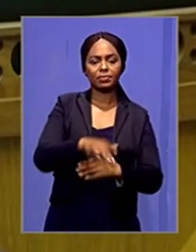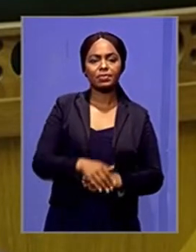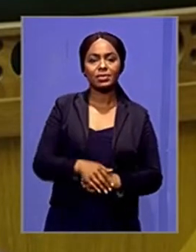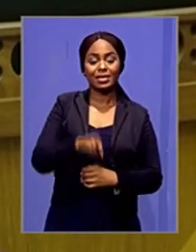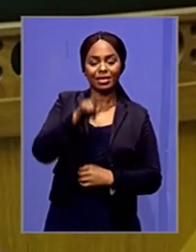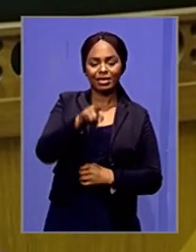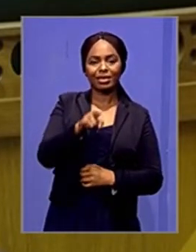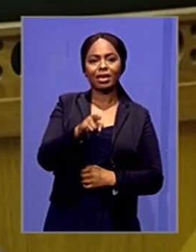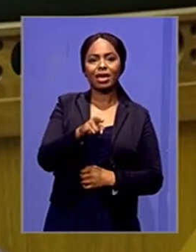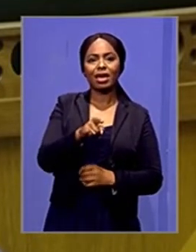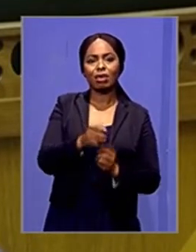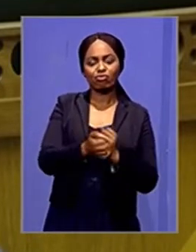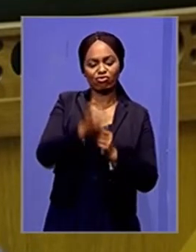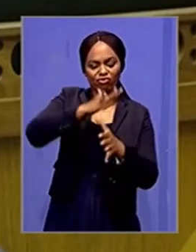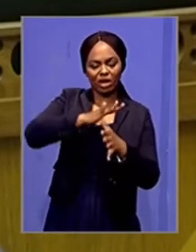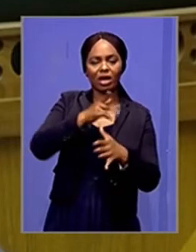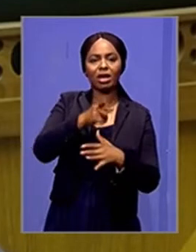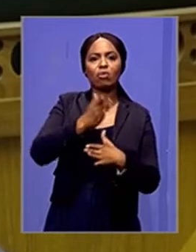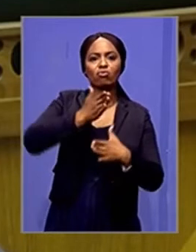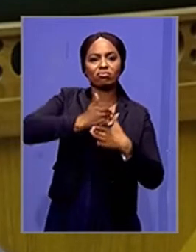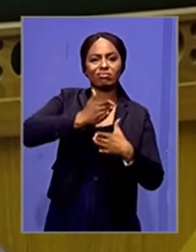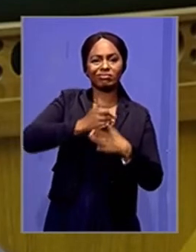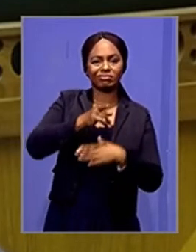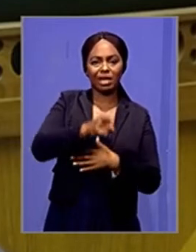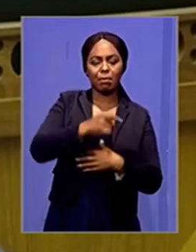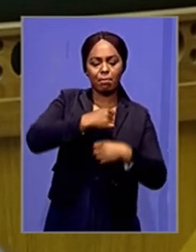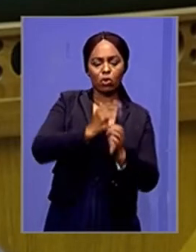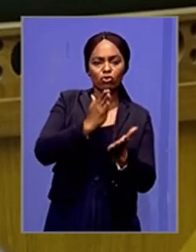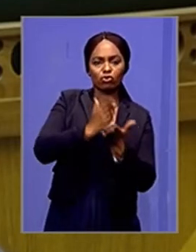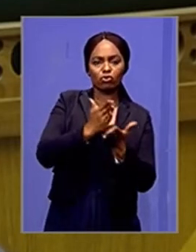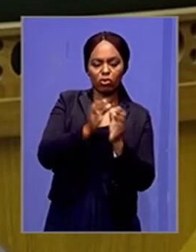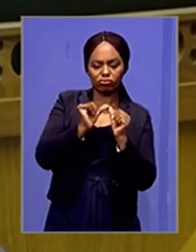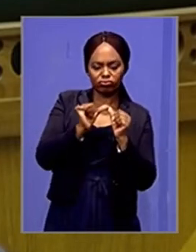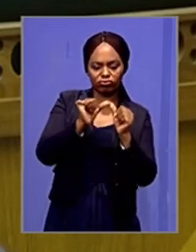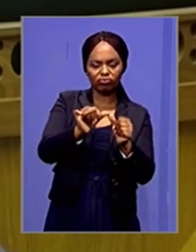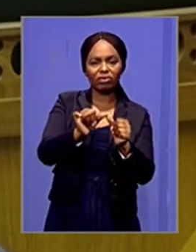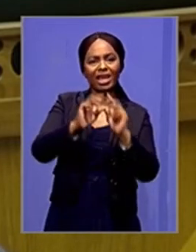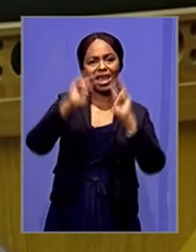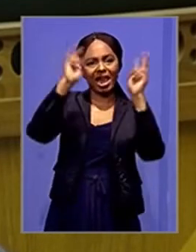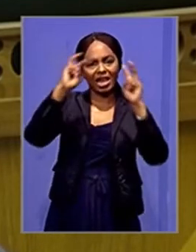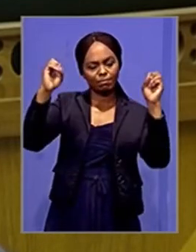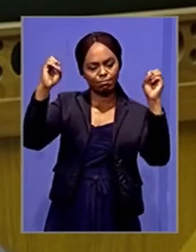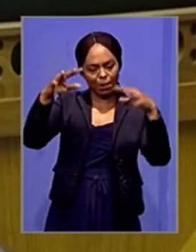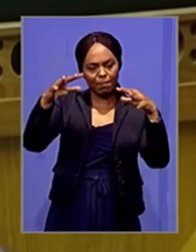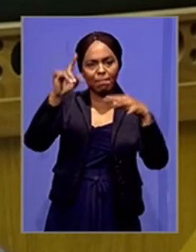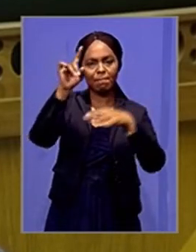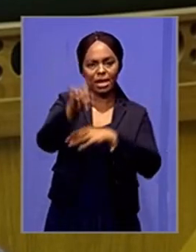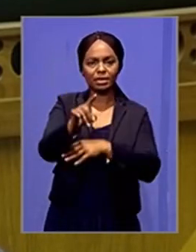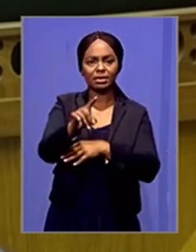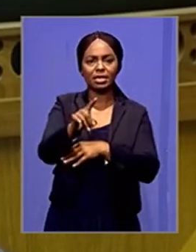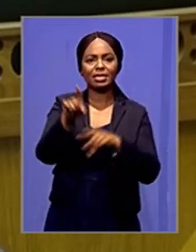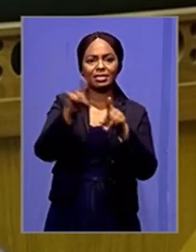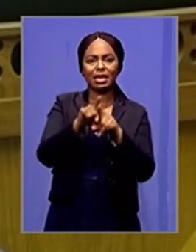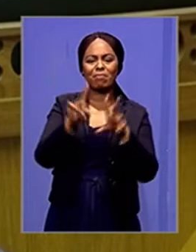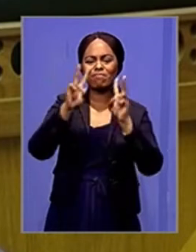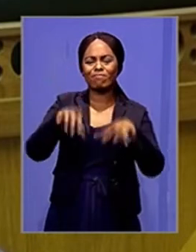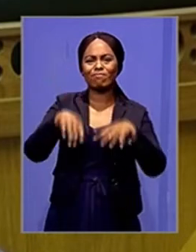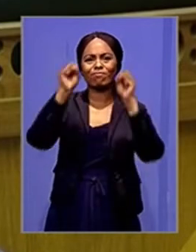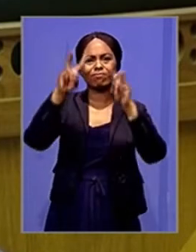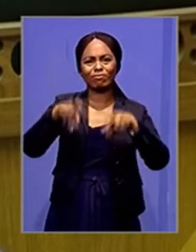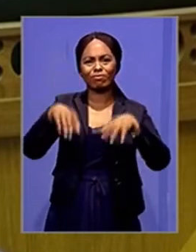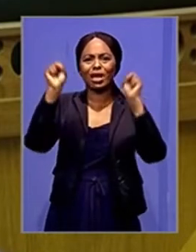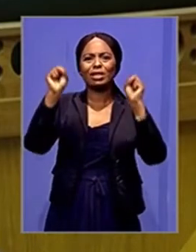this regard must be to ensure stable energy supply, reduce the risk of load shedding,